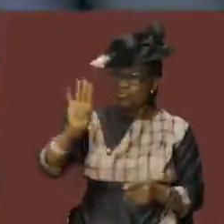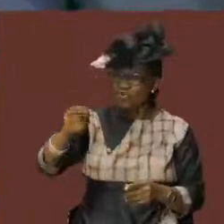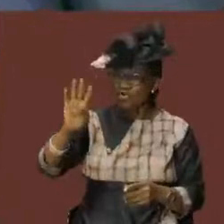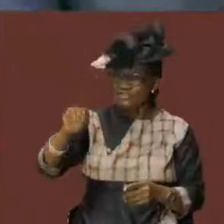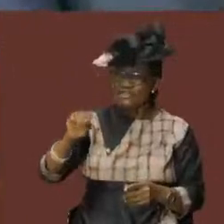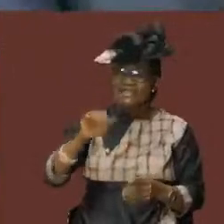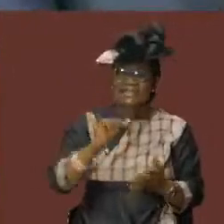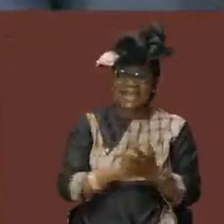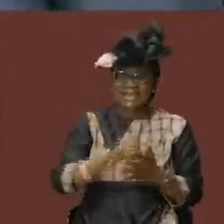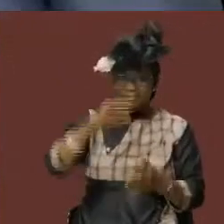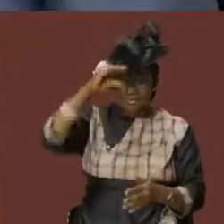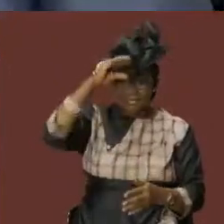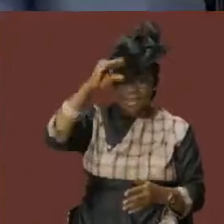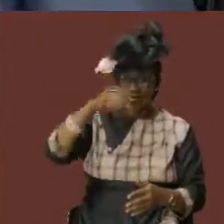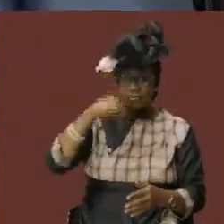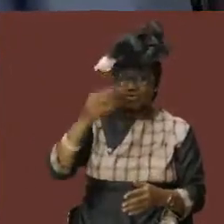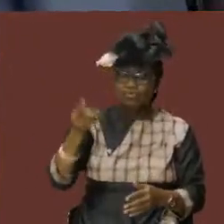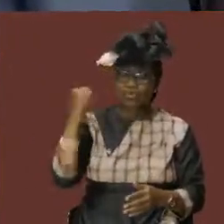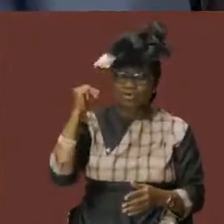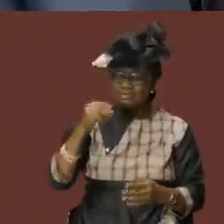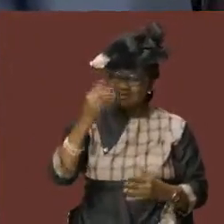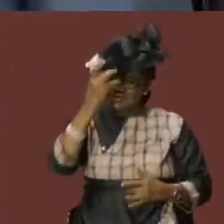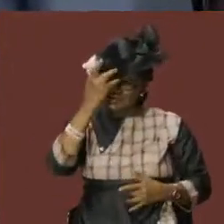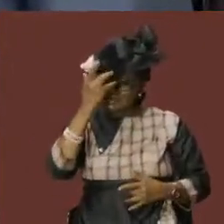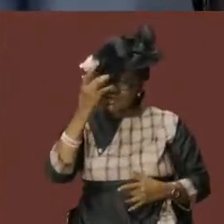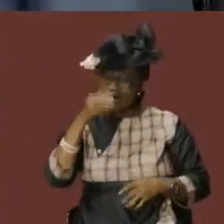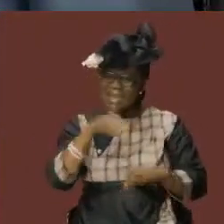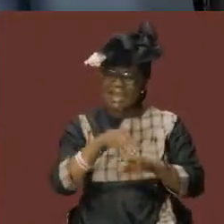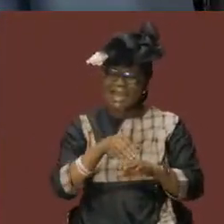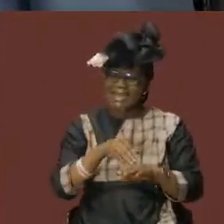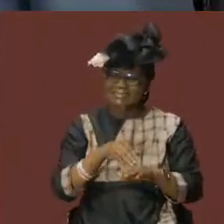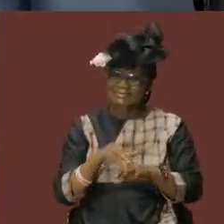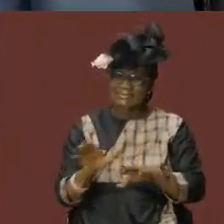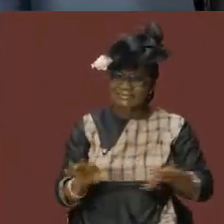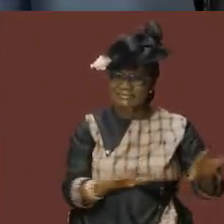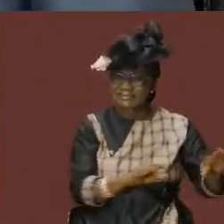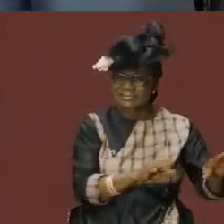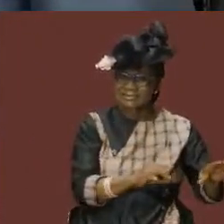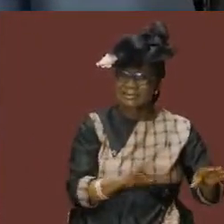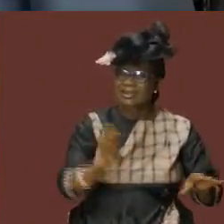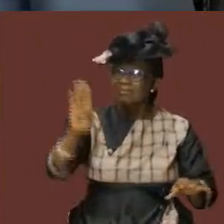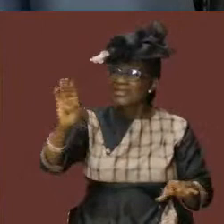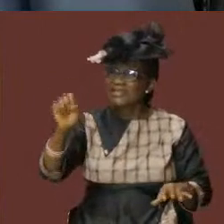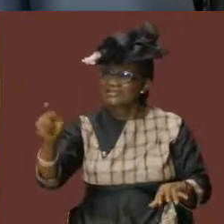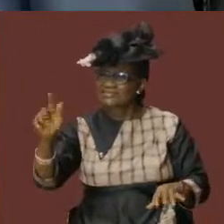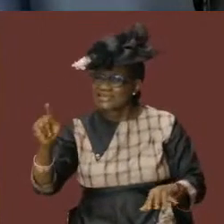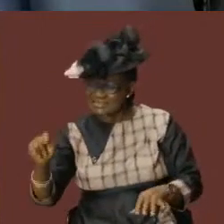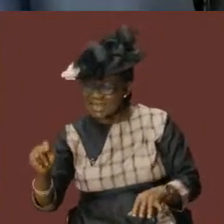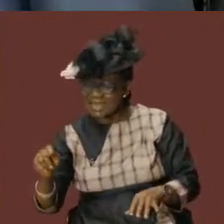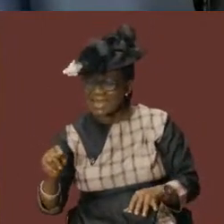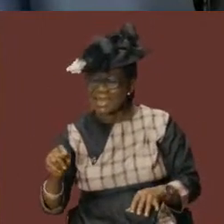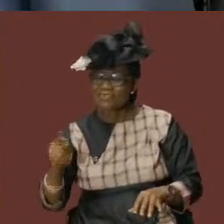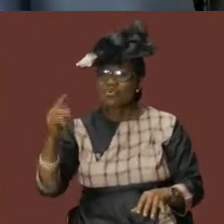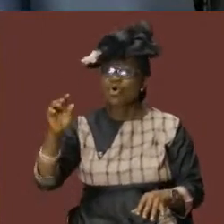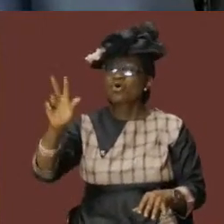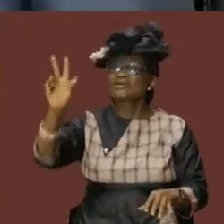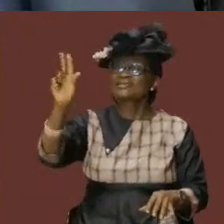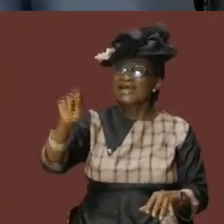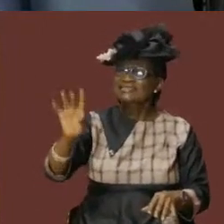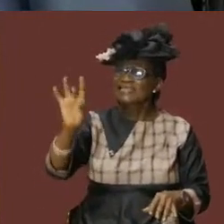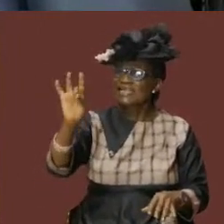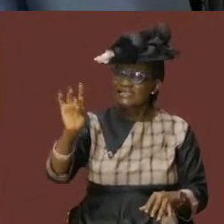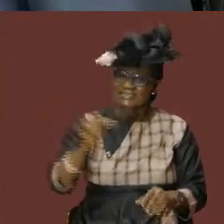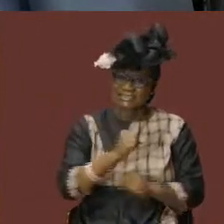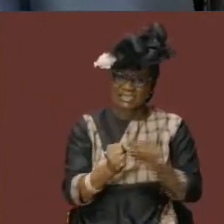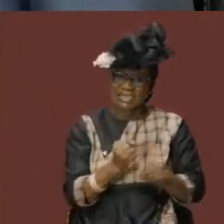that man who had been sick at the pool of Bethesda for 38 years wanted to serve